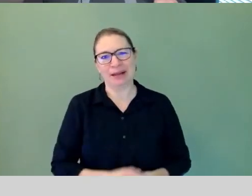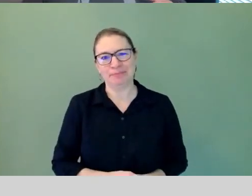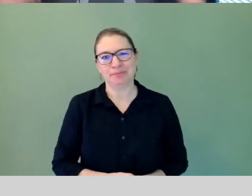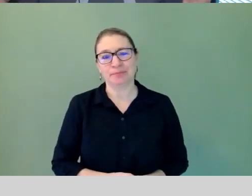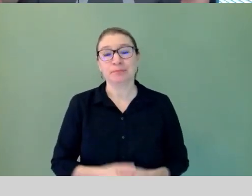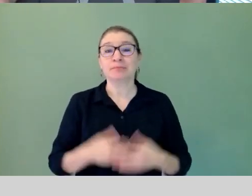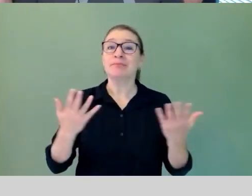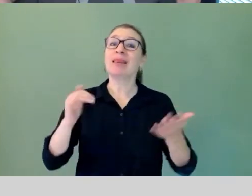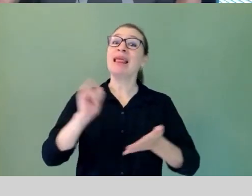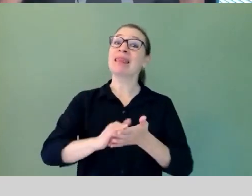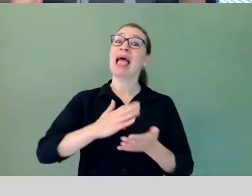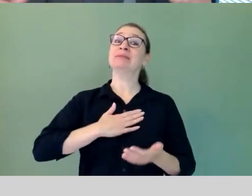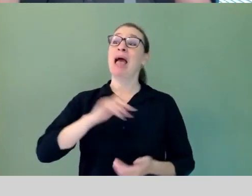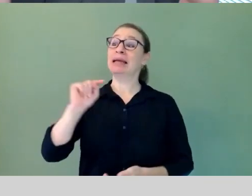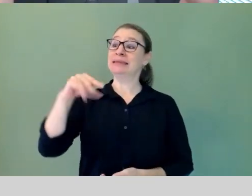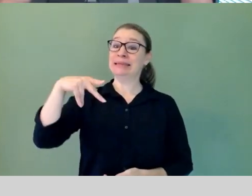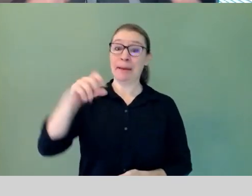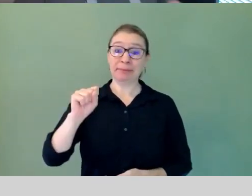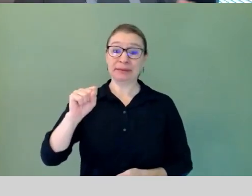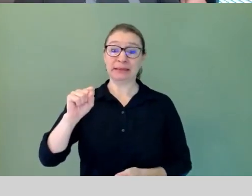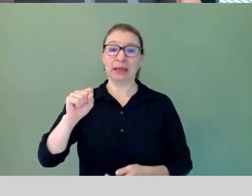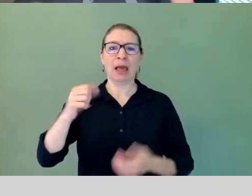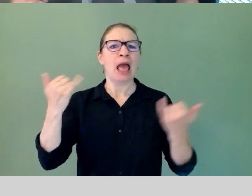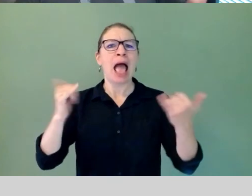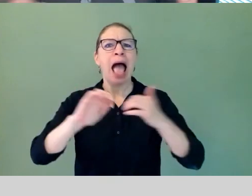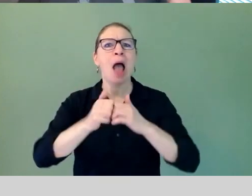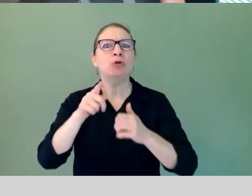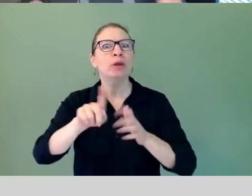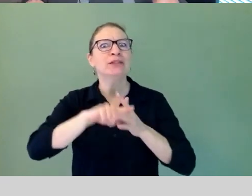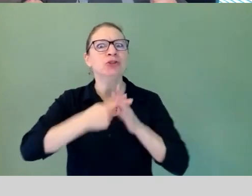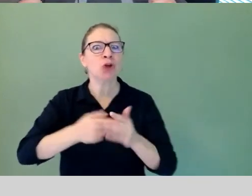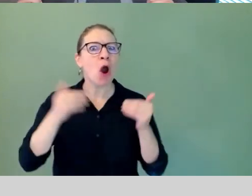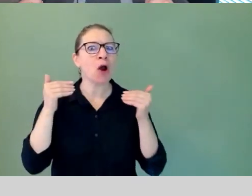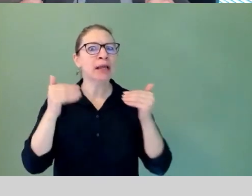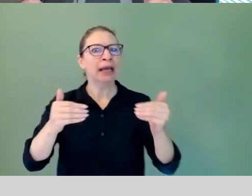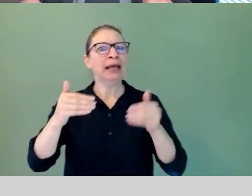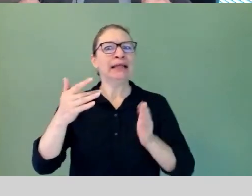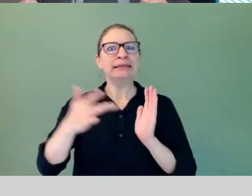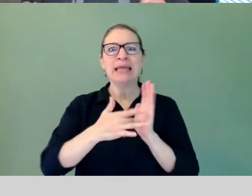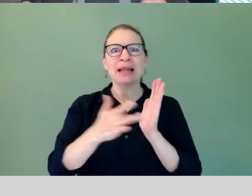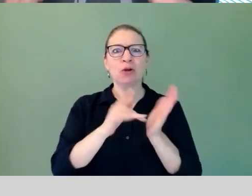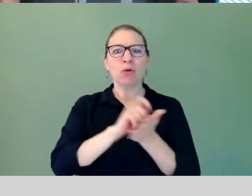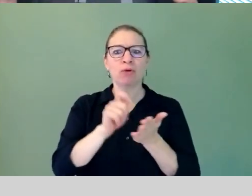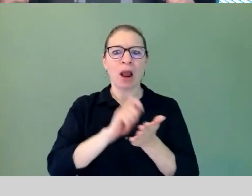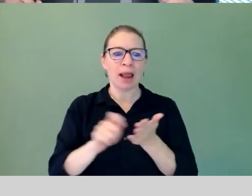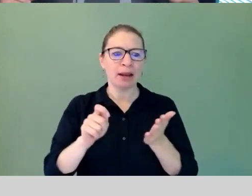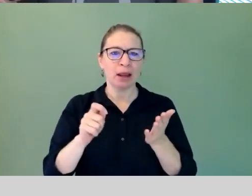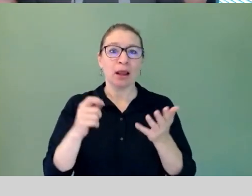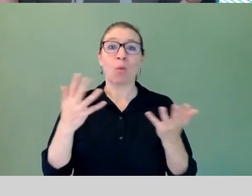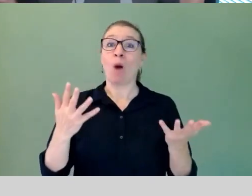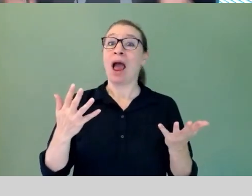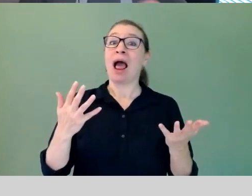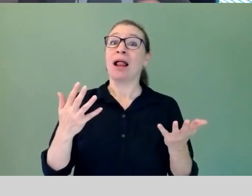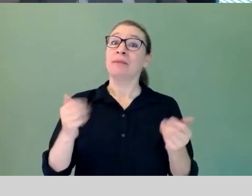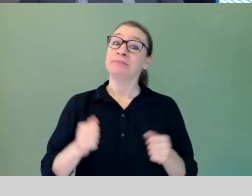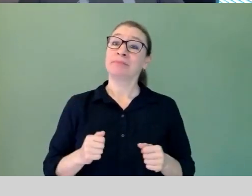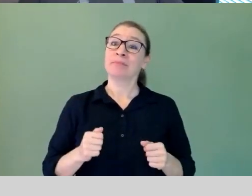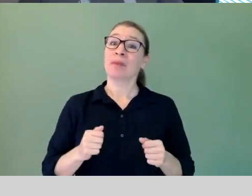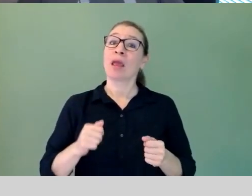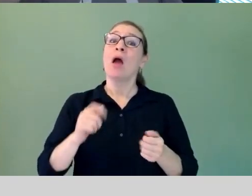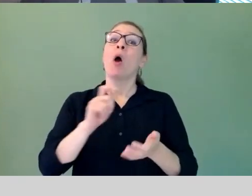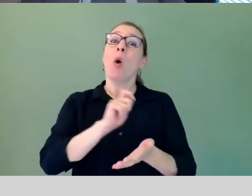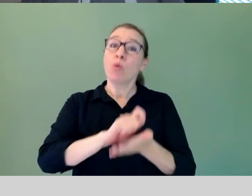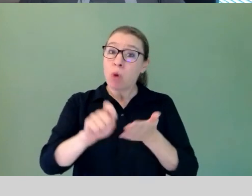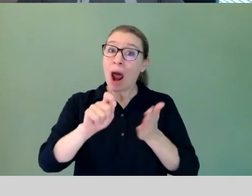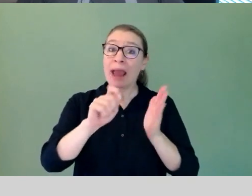in technical writing? So say now you're inspired. You want to go. How can you get going with this? Write